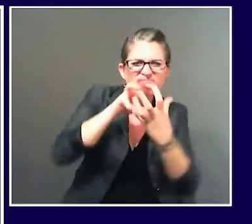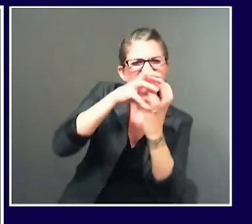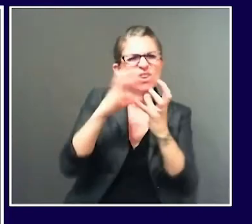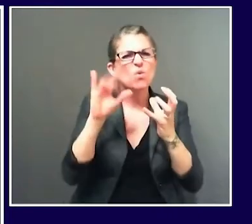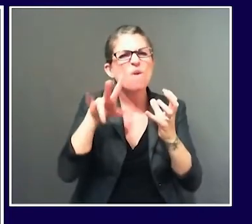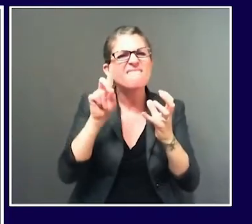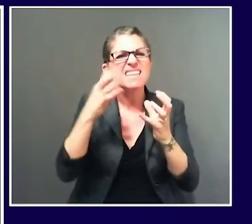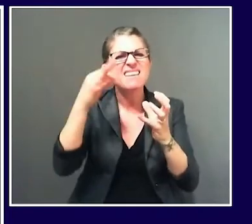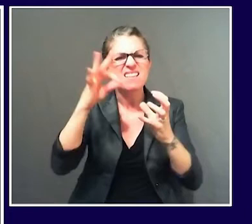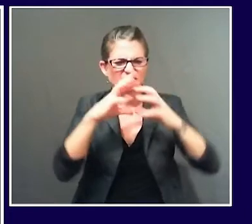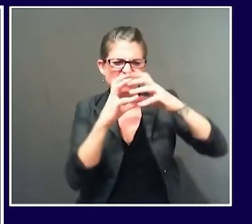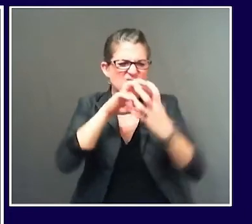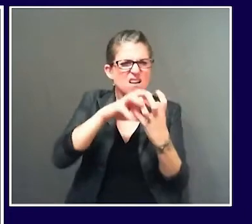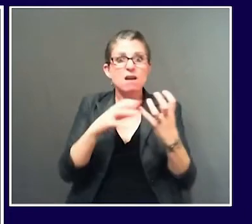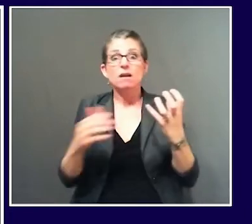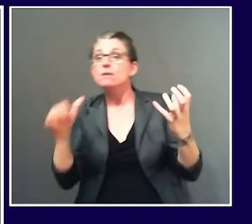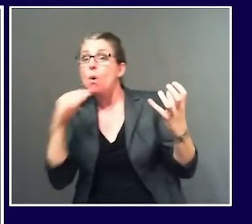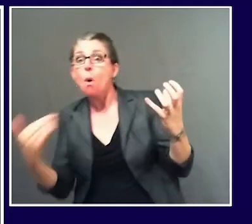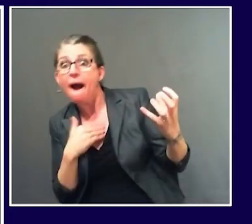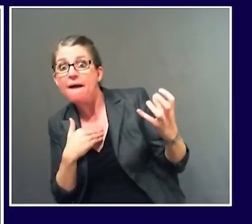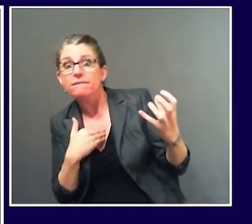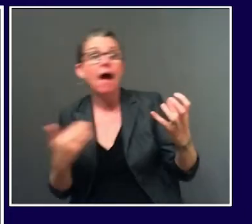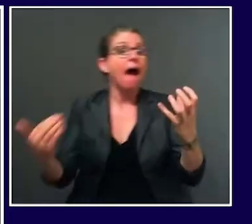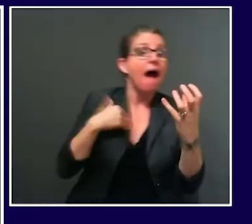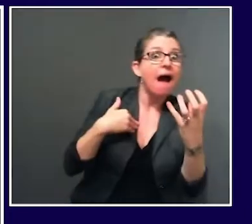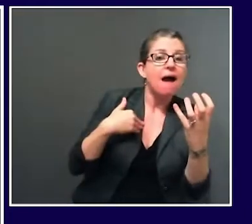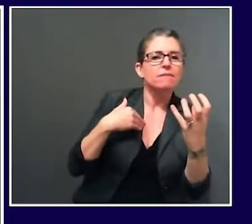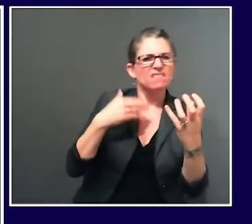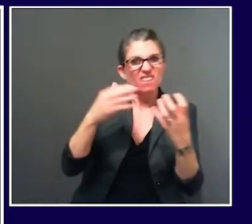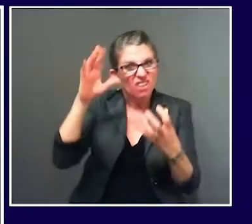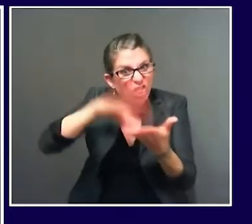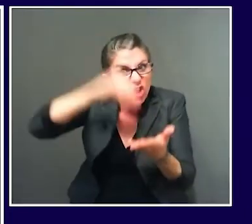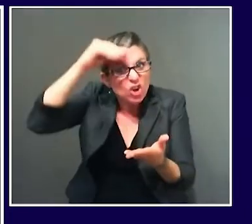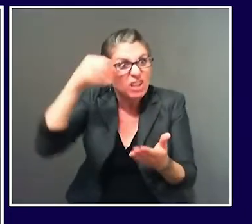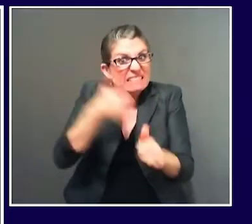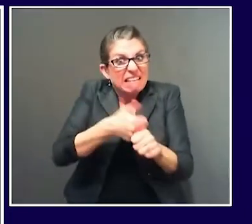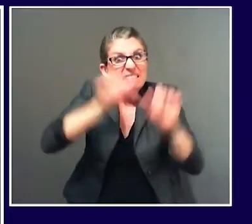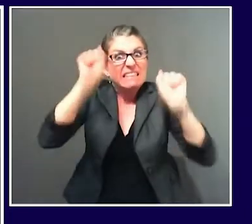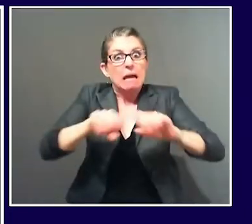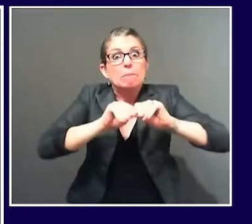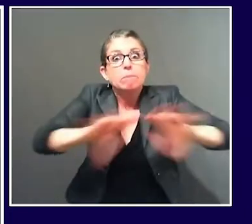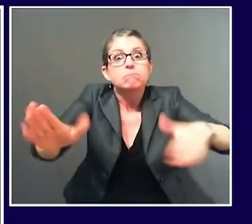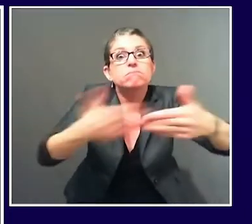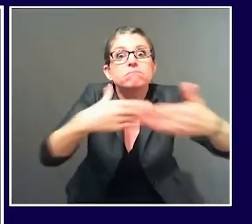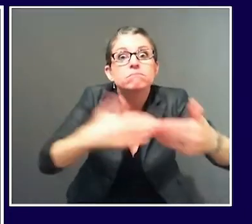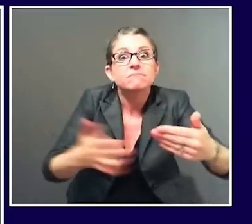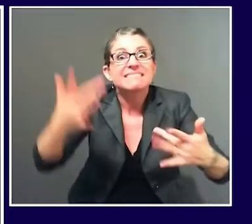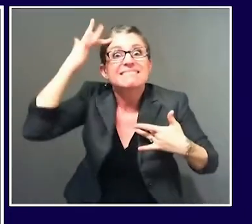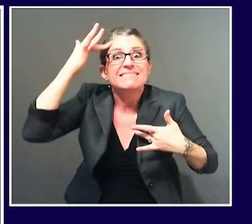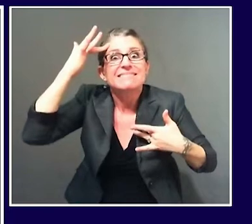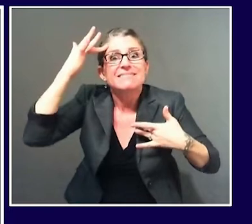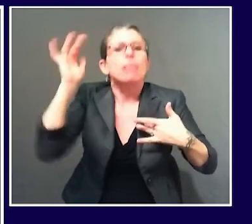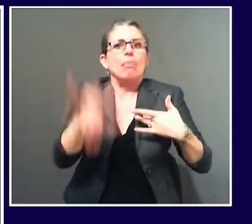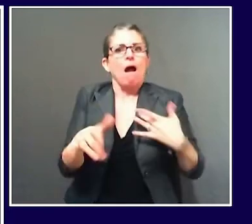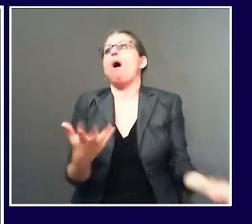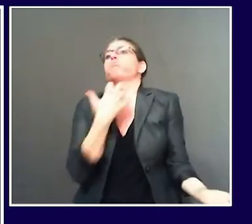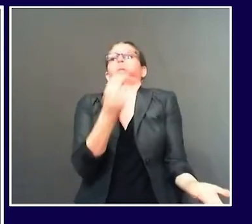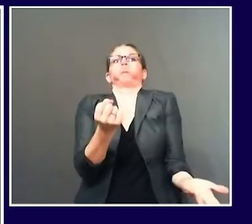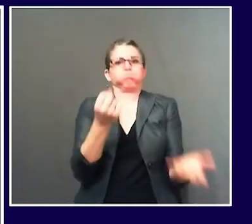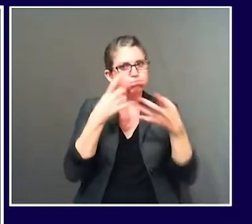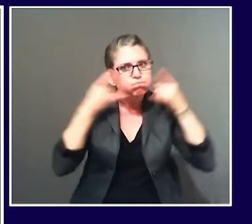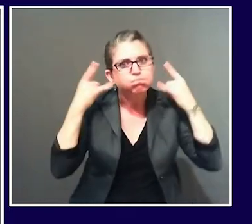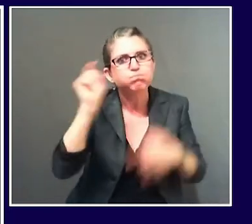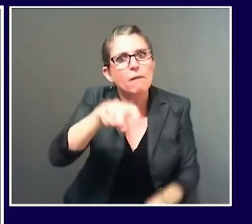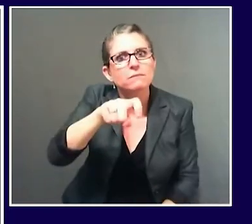the pandemic first emerged in China, spread across Asia, the nature of asymptomatic transmission of the virus was